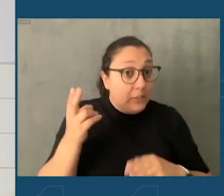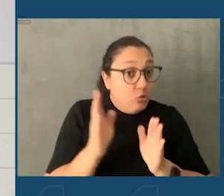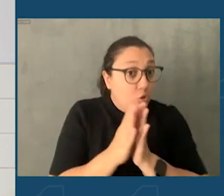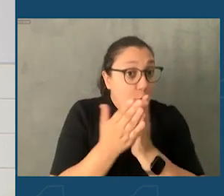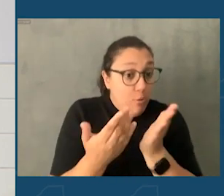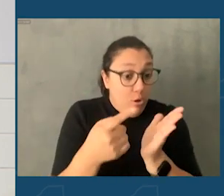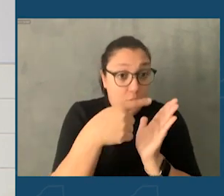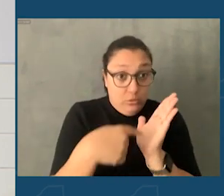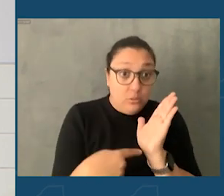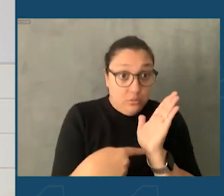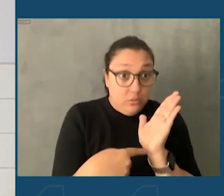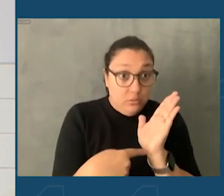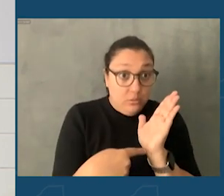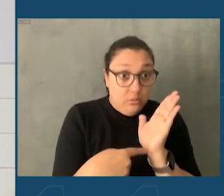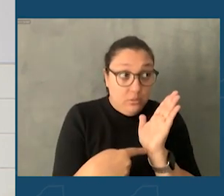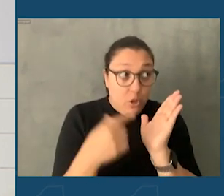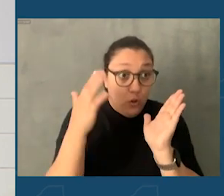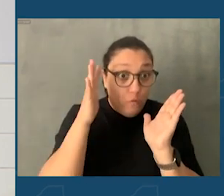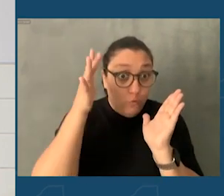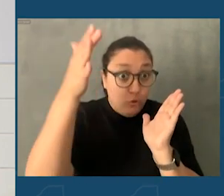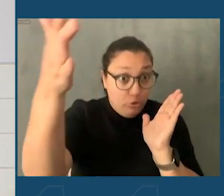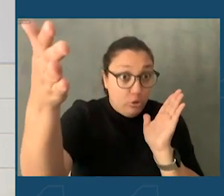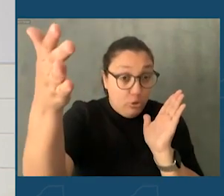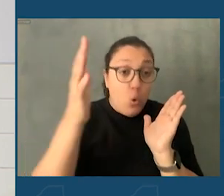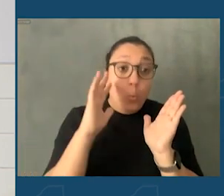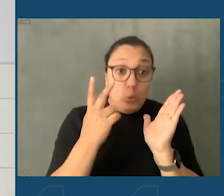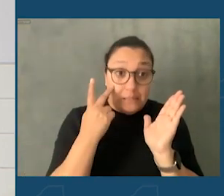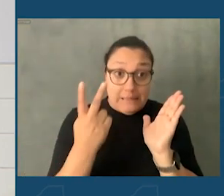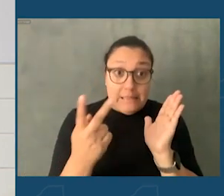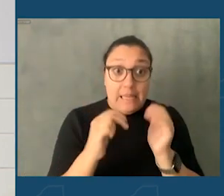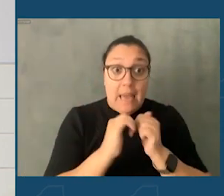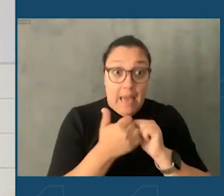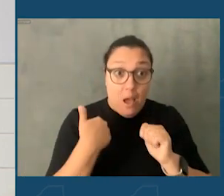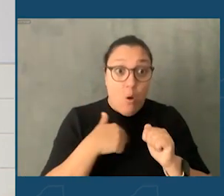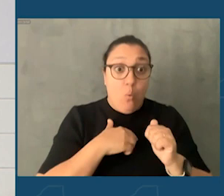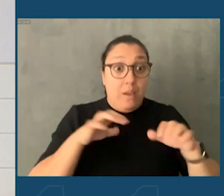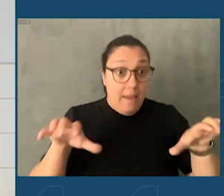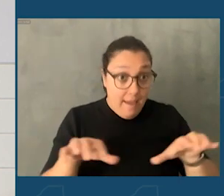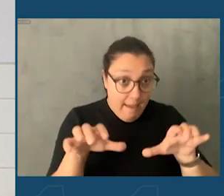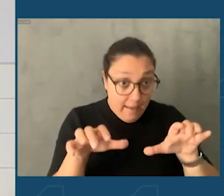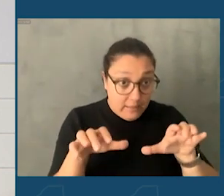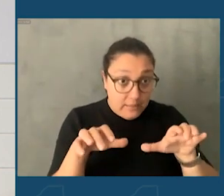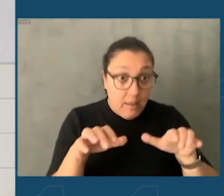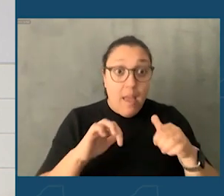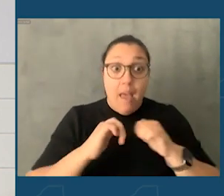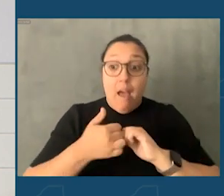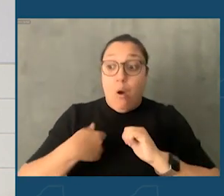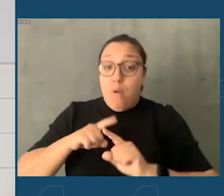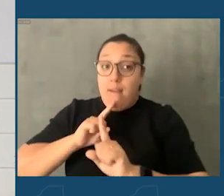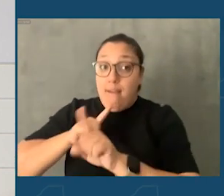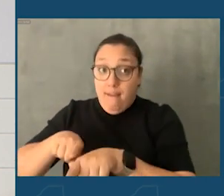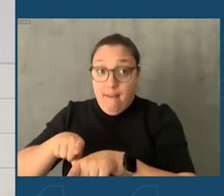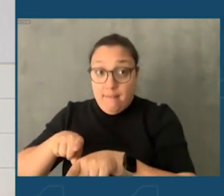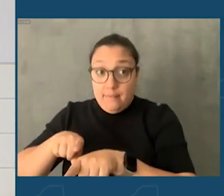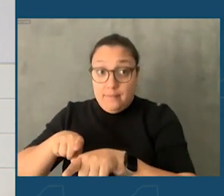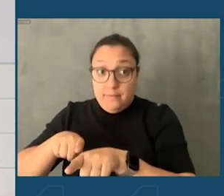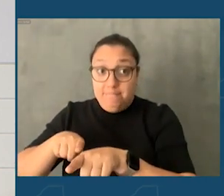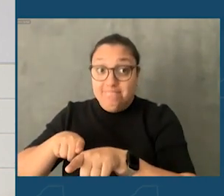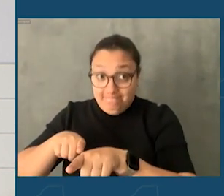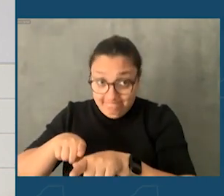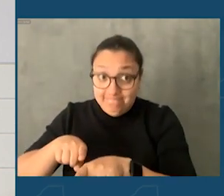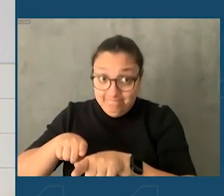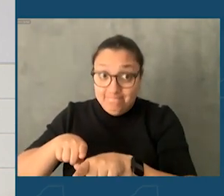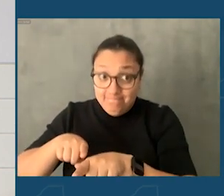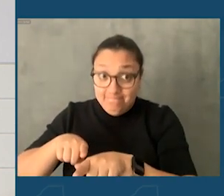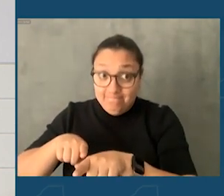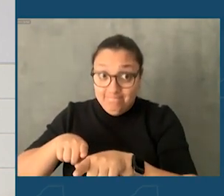our interactions and reactions on how we responded, just as history judged us on how we responded to